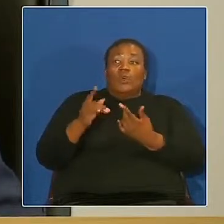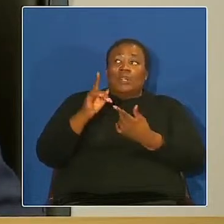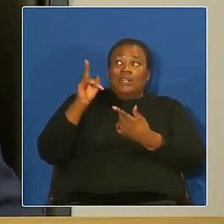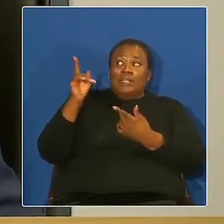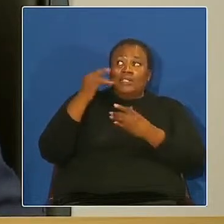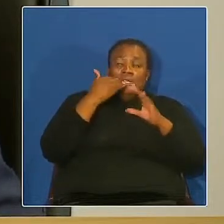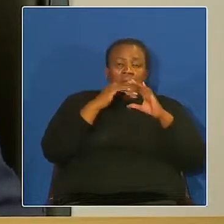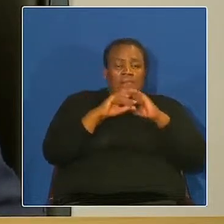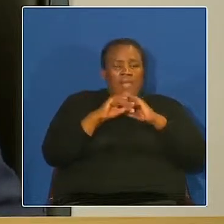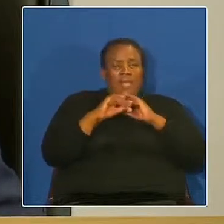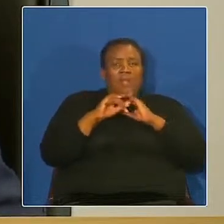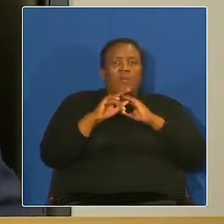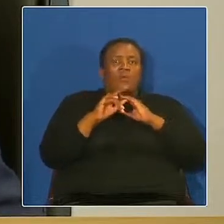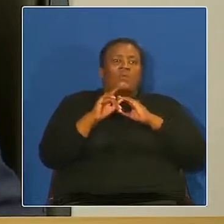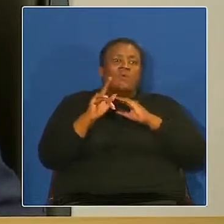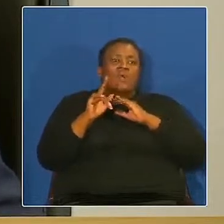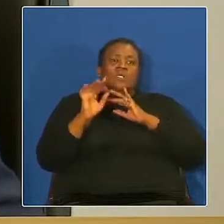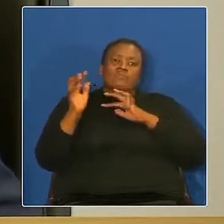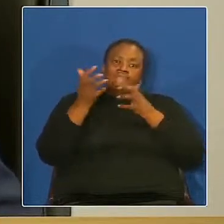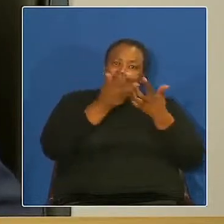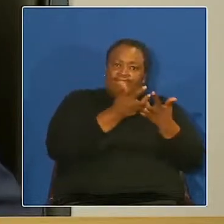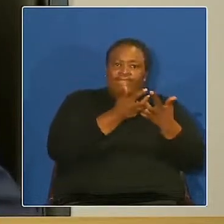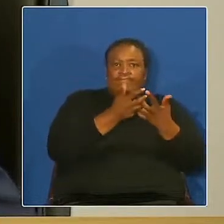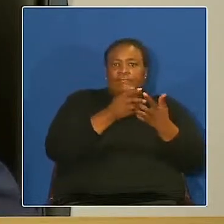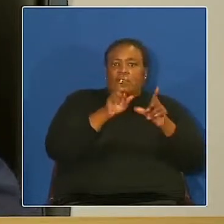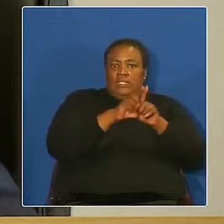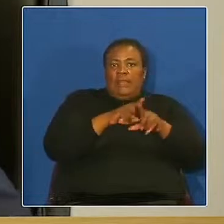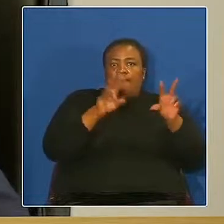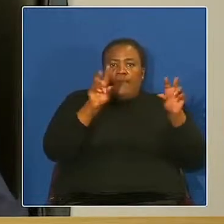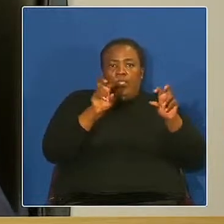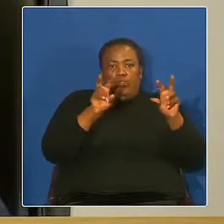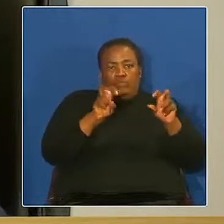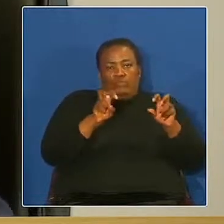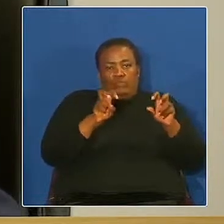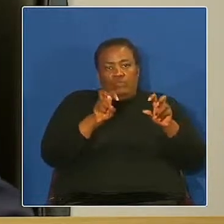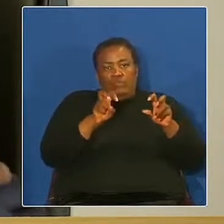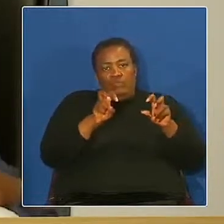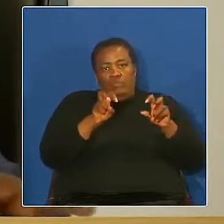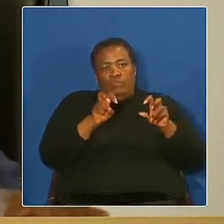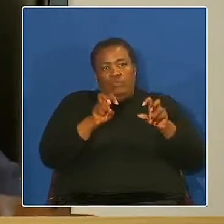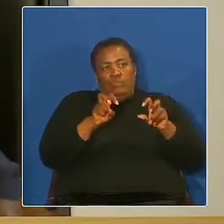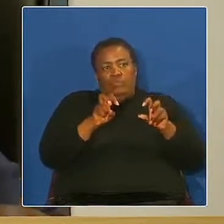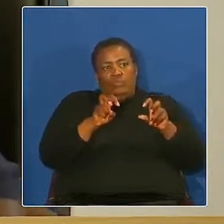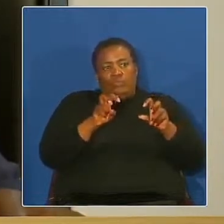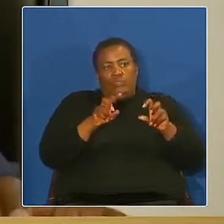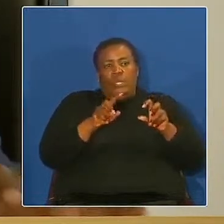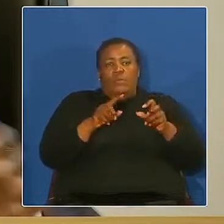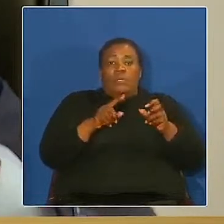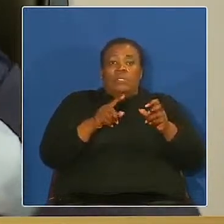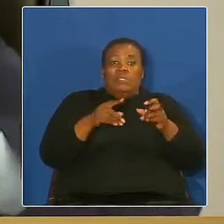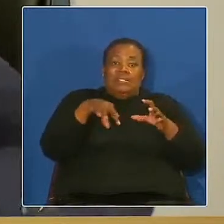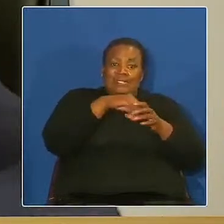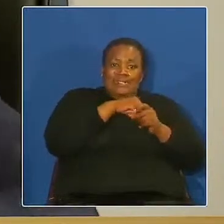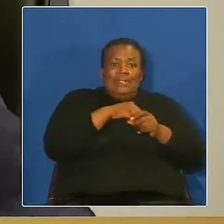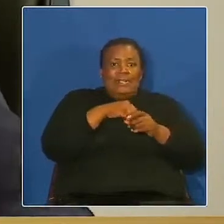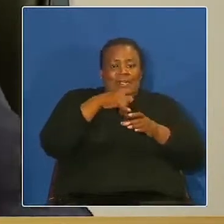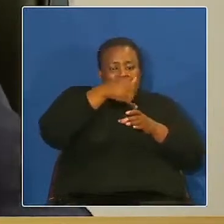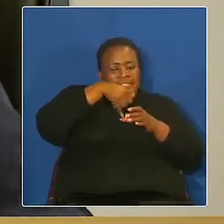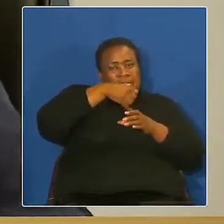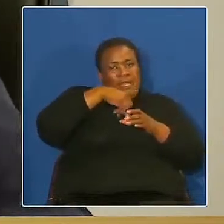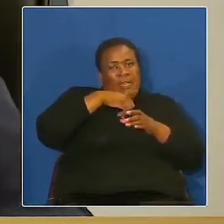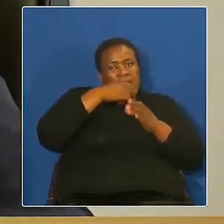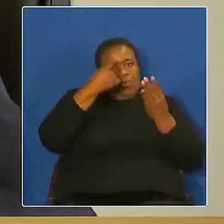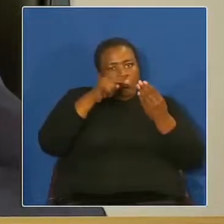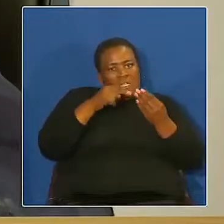communication was talking to the same issues that were part of the internal audit